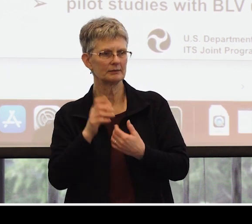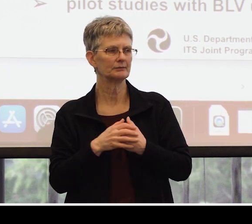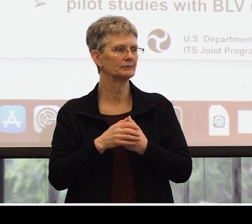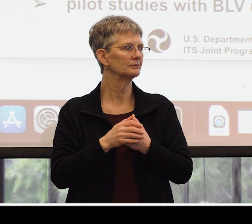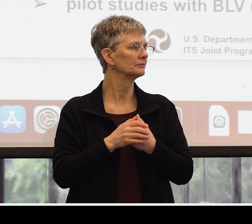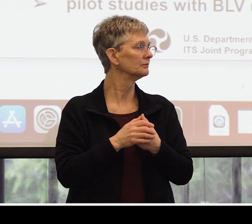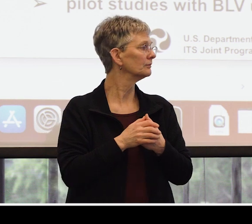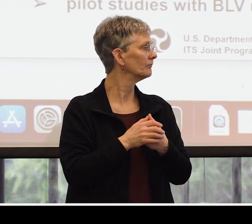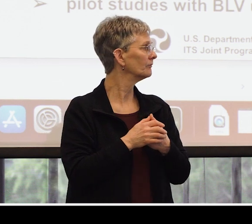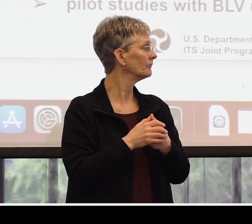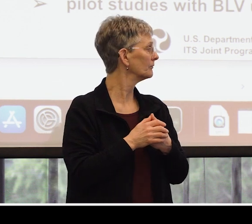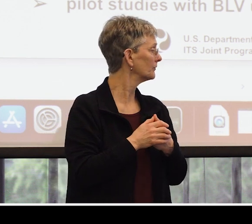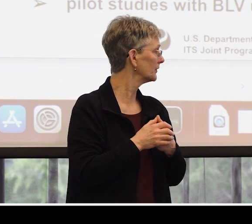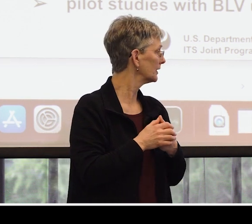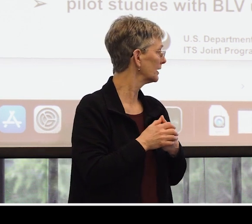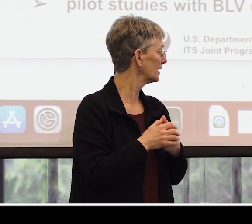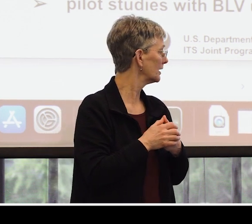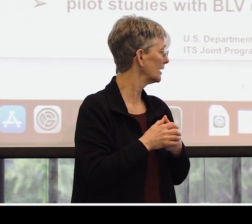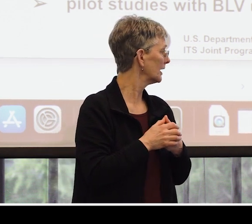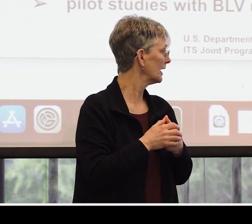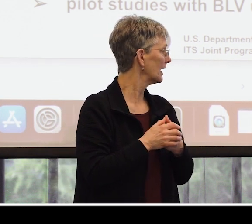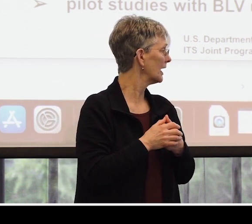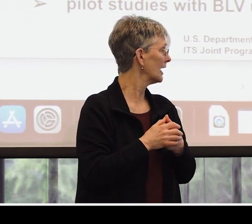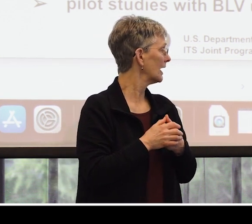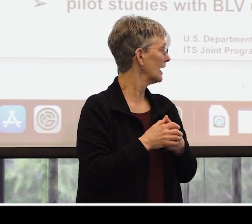beta. We are looking forward to